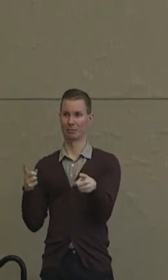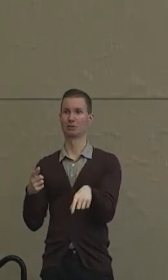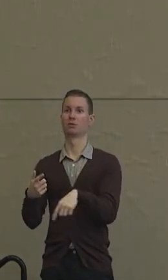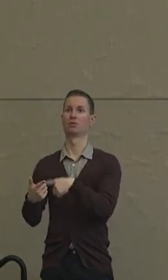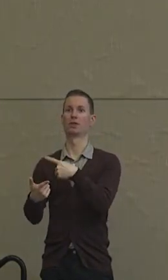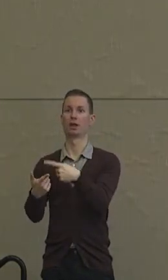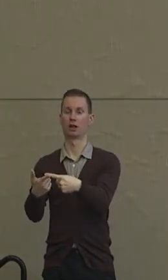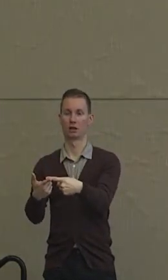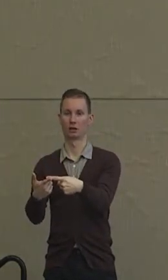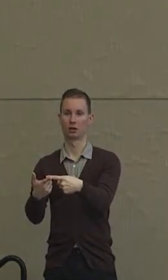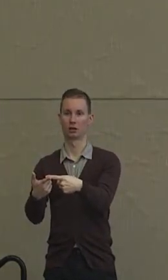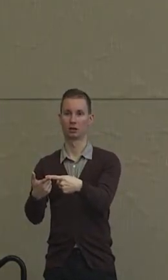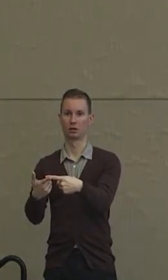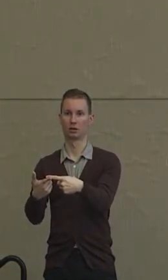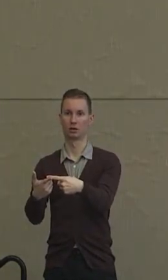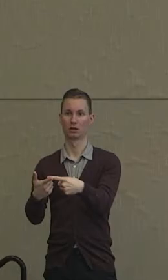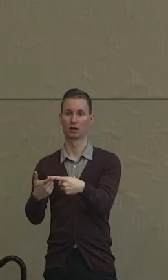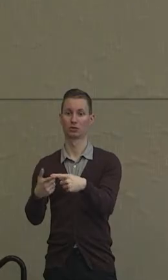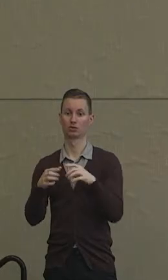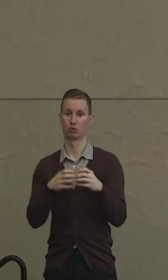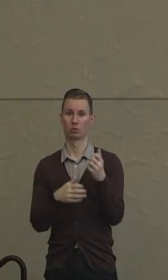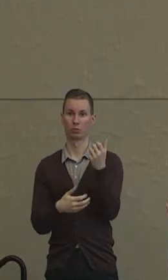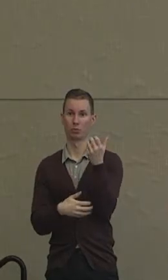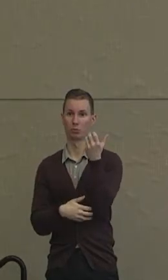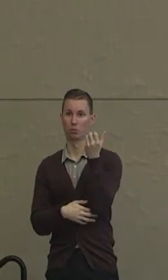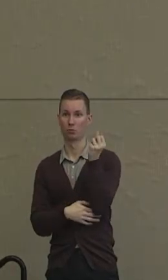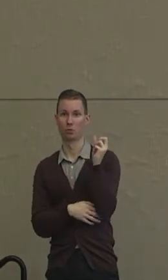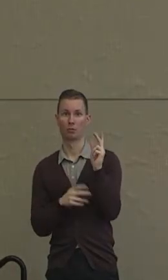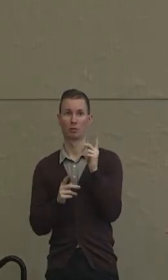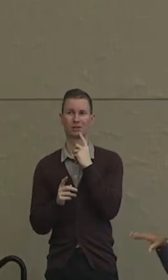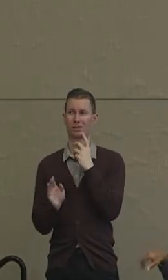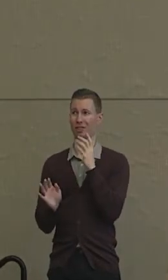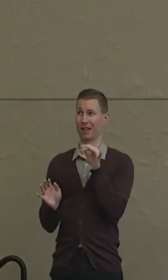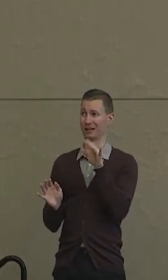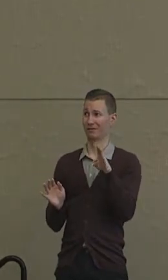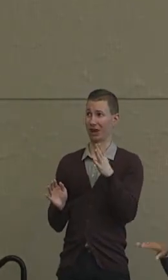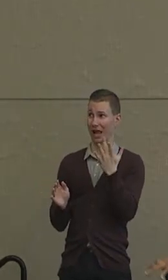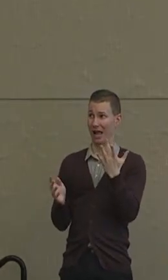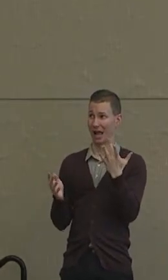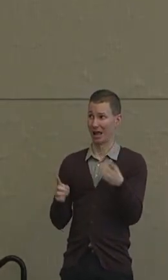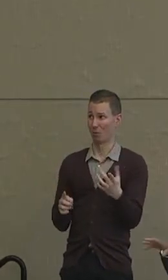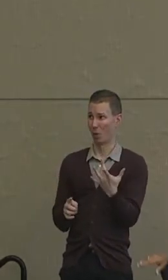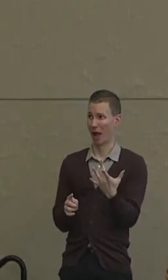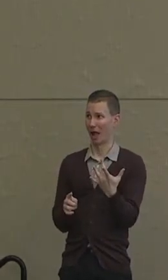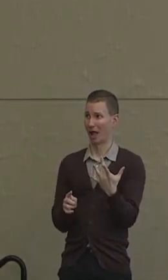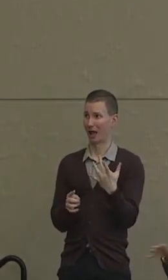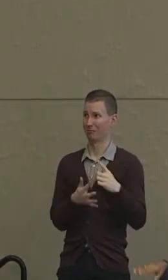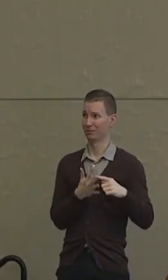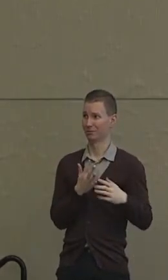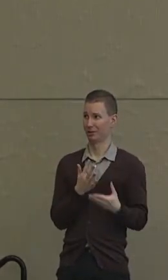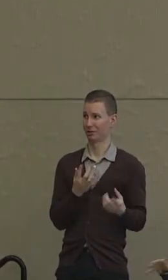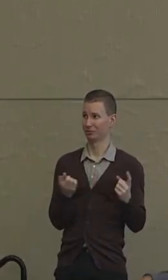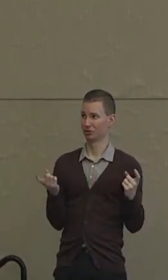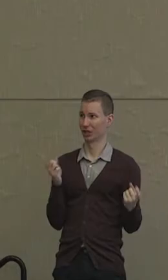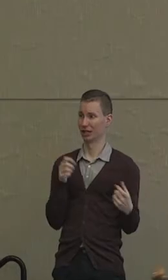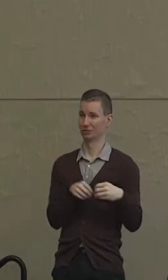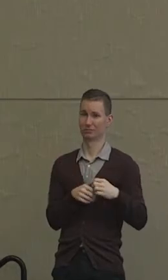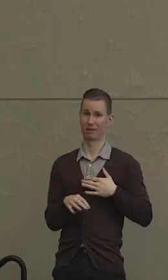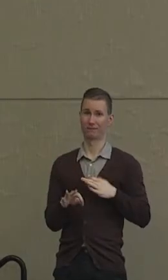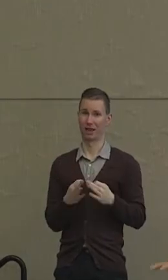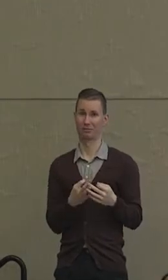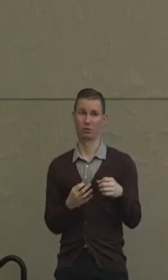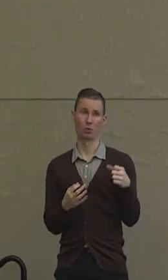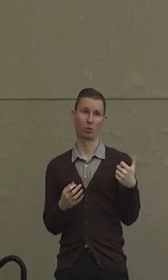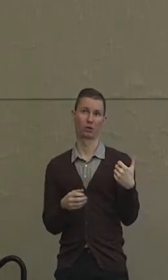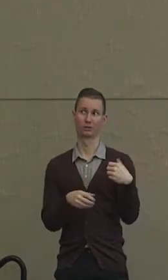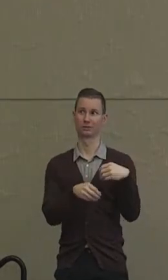that there is a movement of people, yeah, that never happened to me because the following things changed in my family or